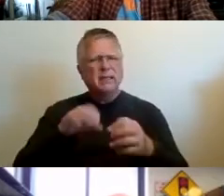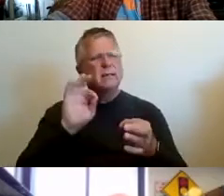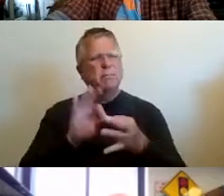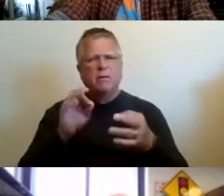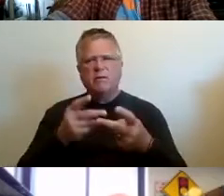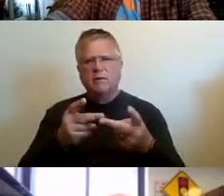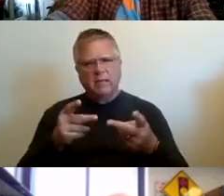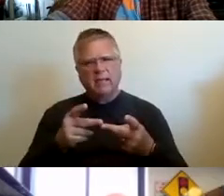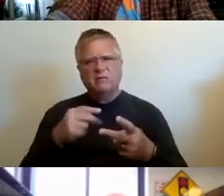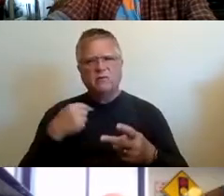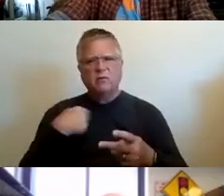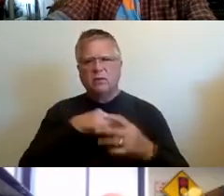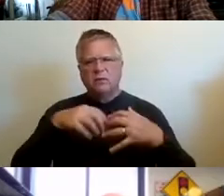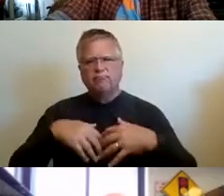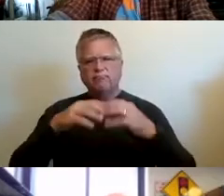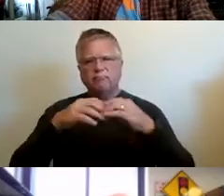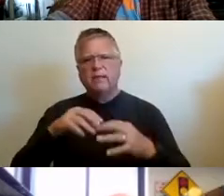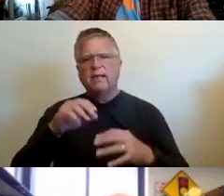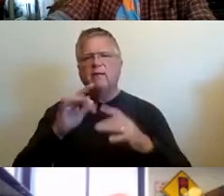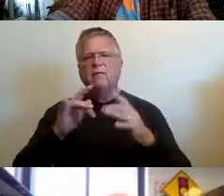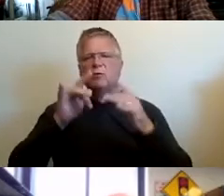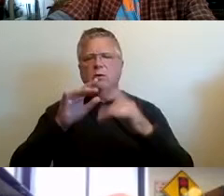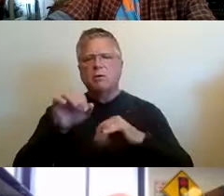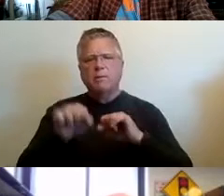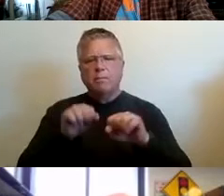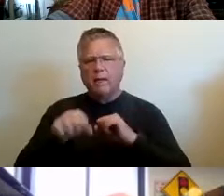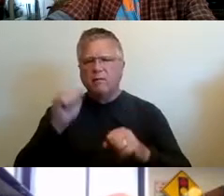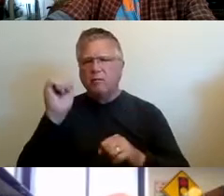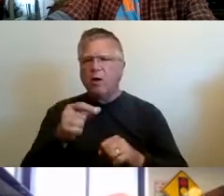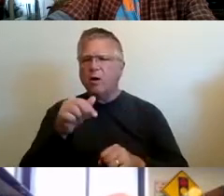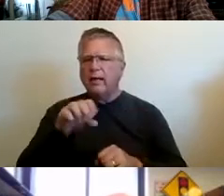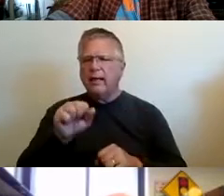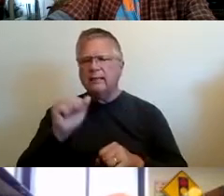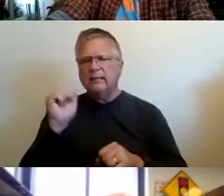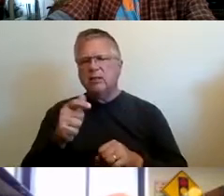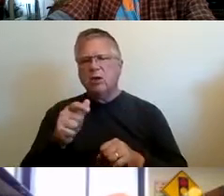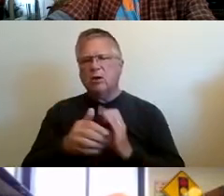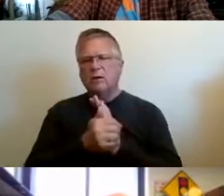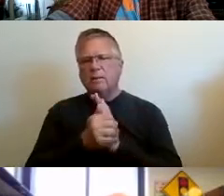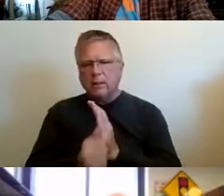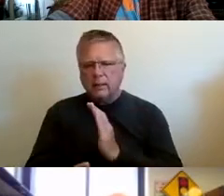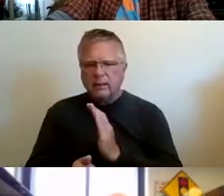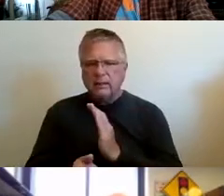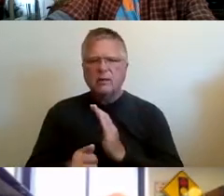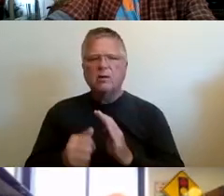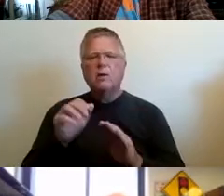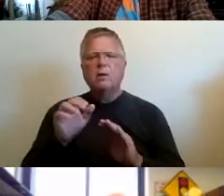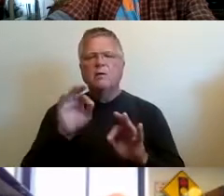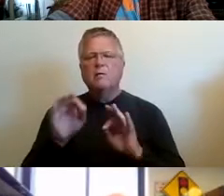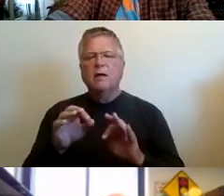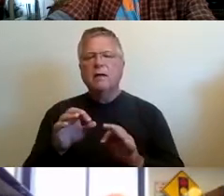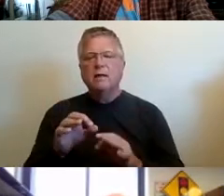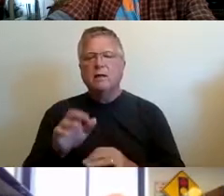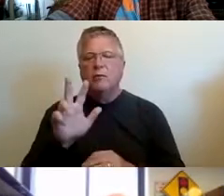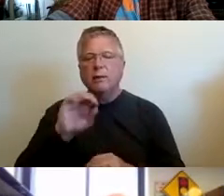initiate infrastructure, bike infrastructure for all ages and abilities. We also found that 3% of the people, they